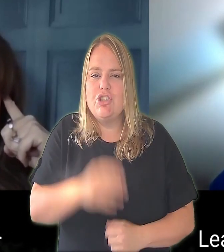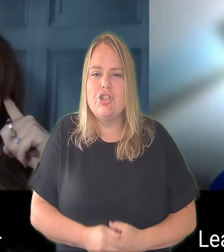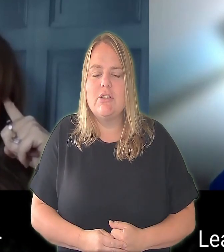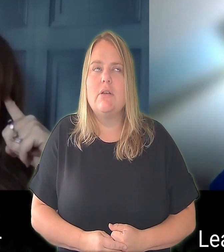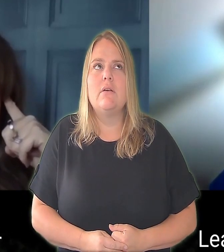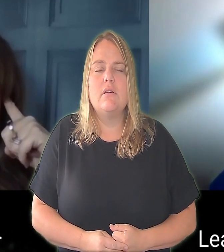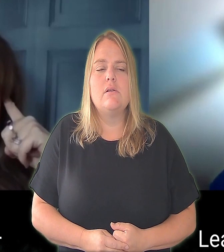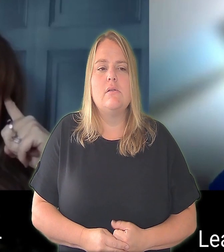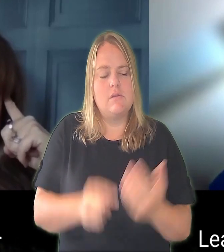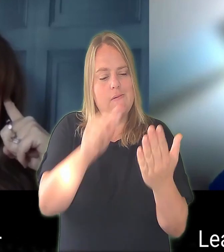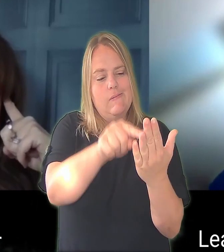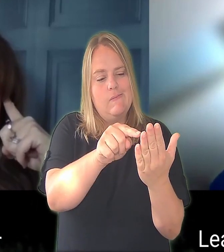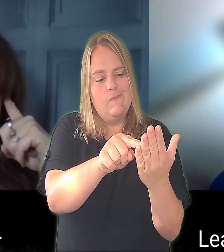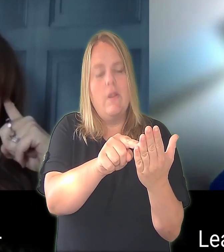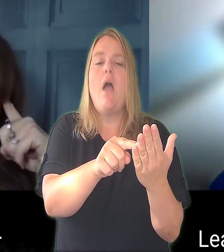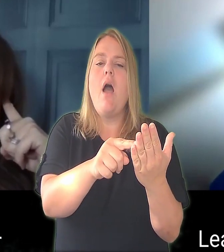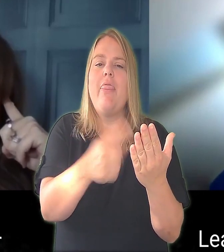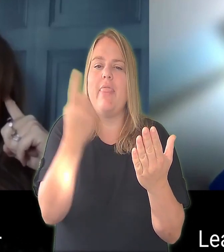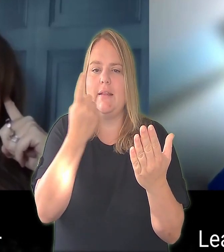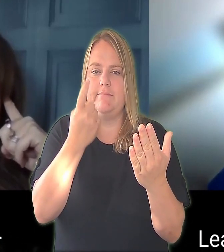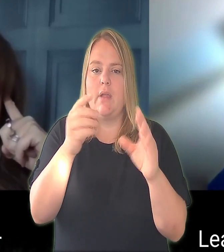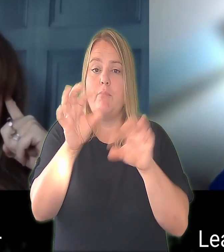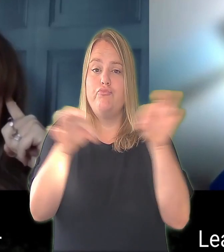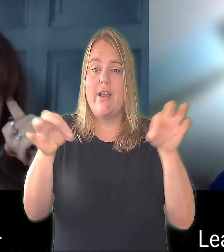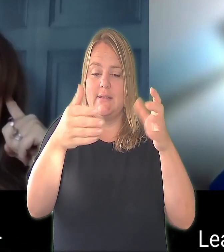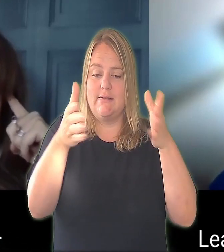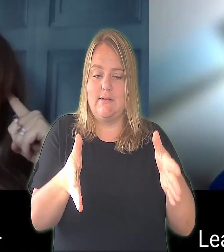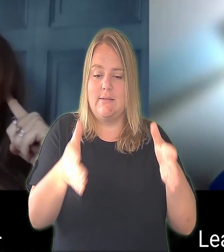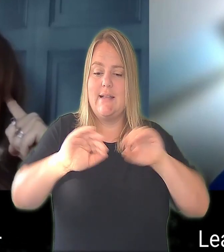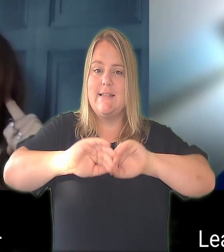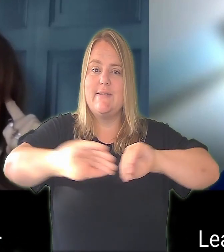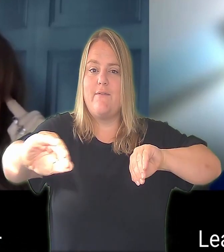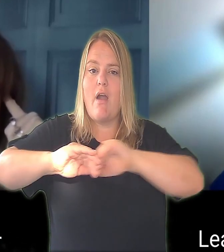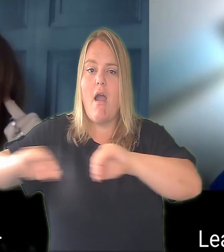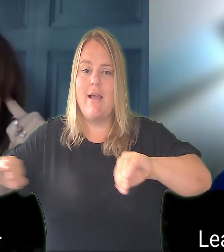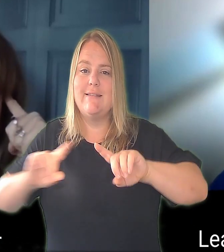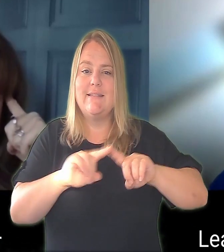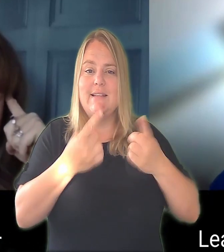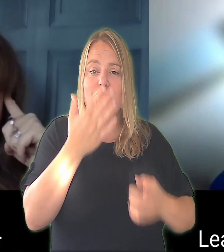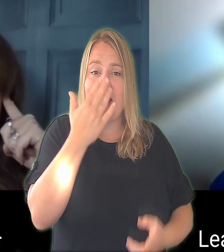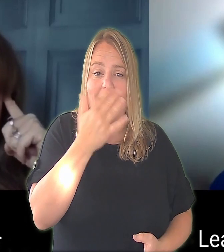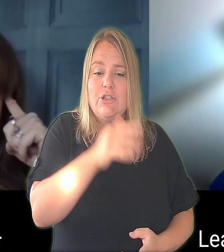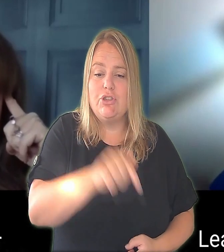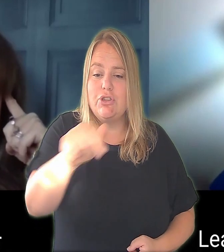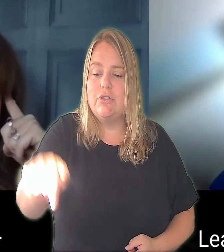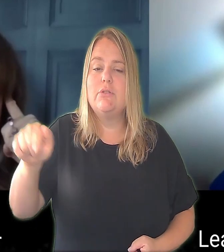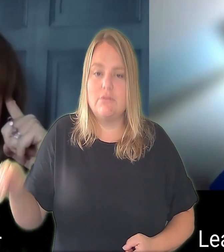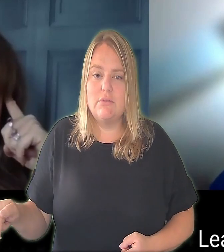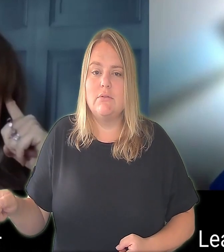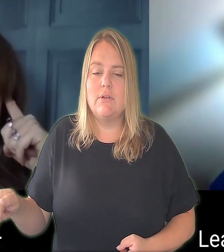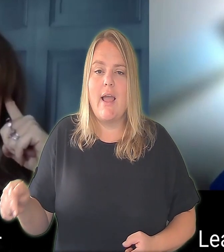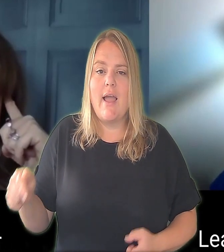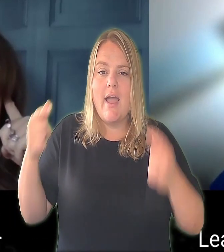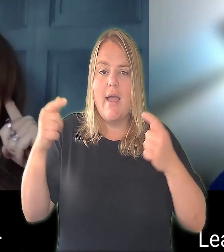to have presents for the children. I was going to divide them up by age, so we had presents recommended for different ages. They'll all be wrapped, you see, but the elf can